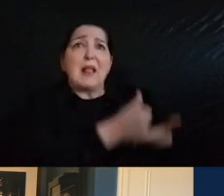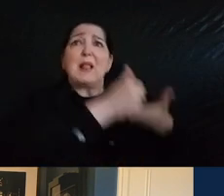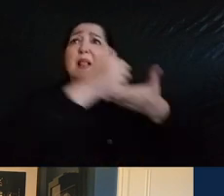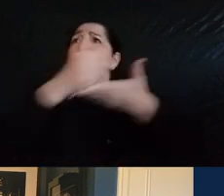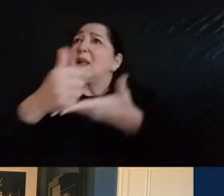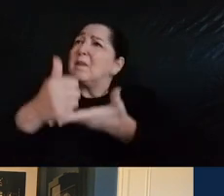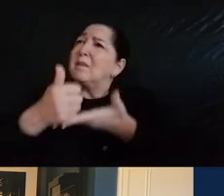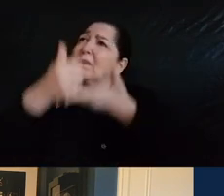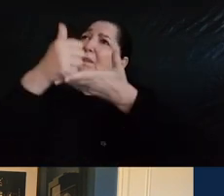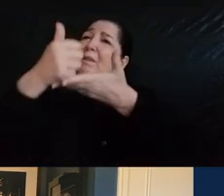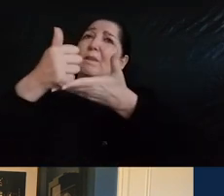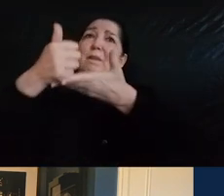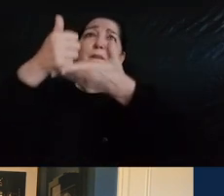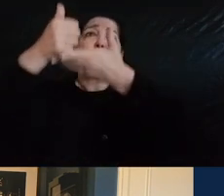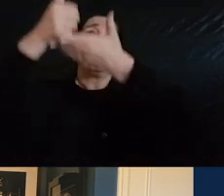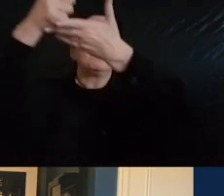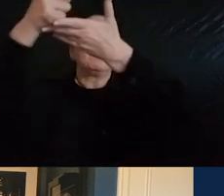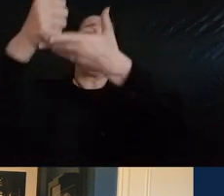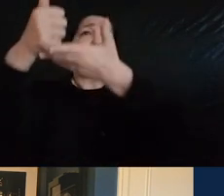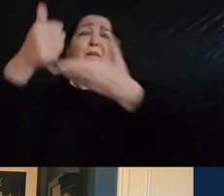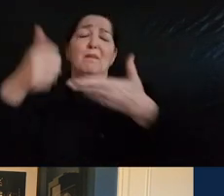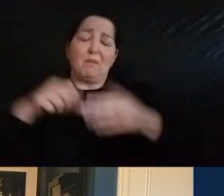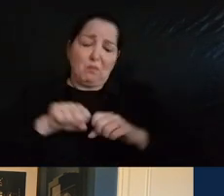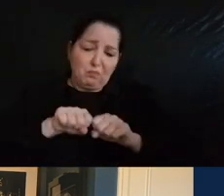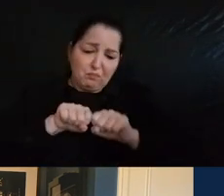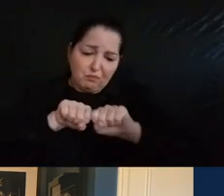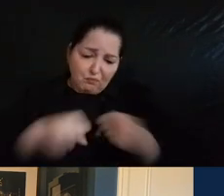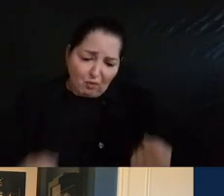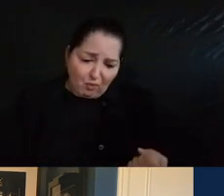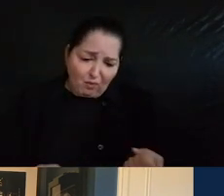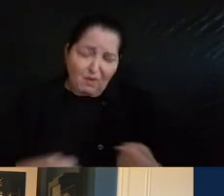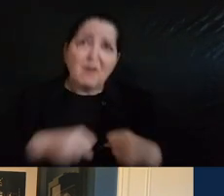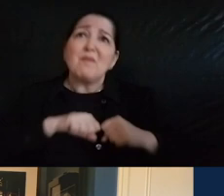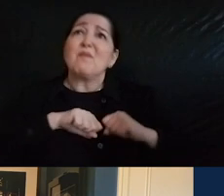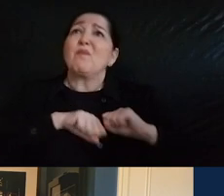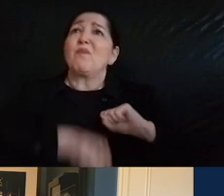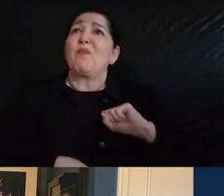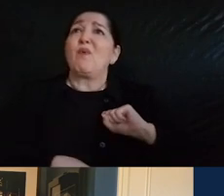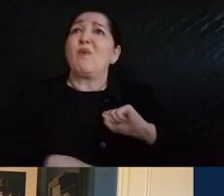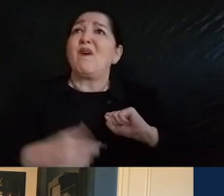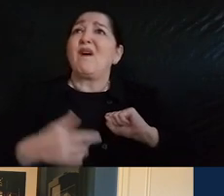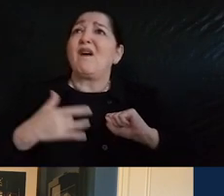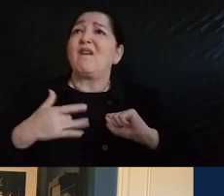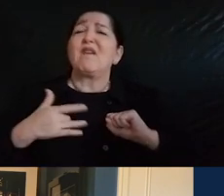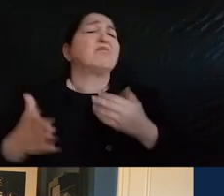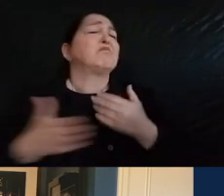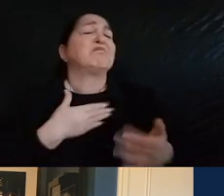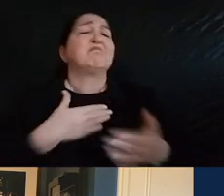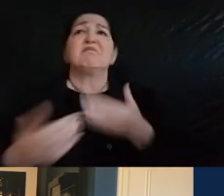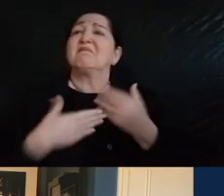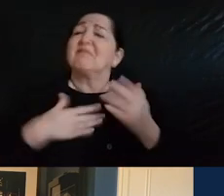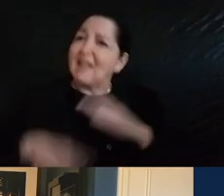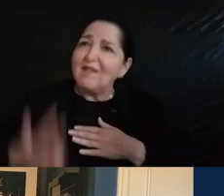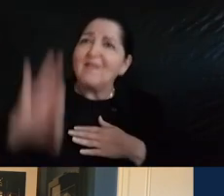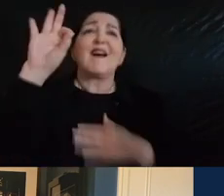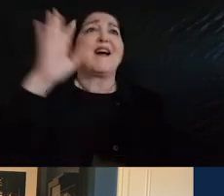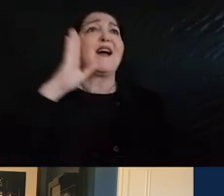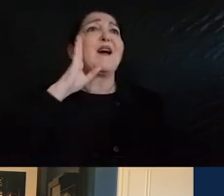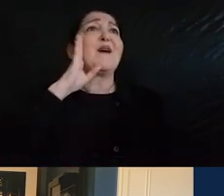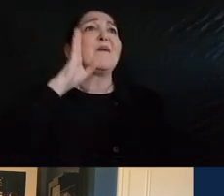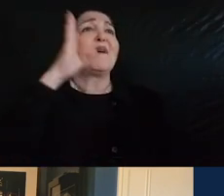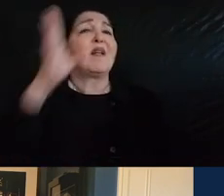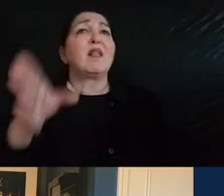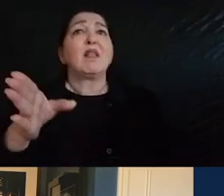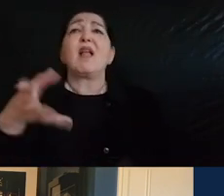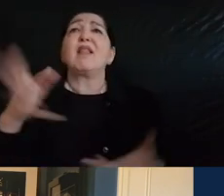broken on the ground, you will be found. So let the sun come streaming in,